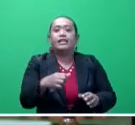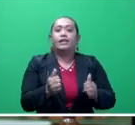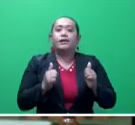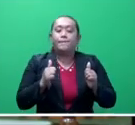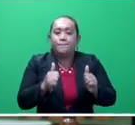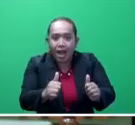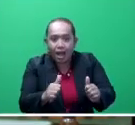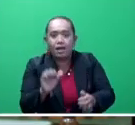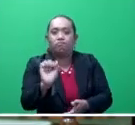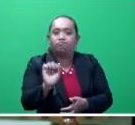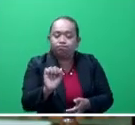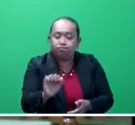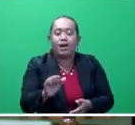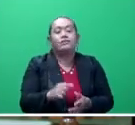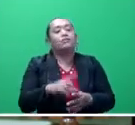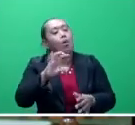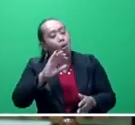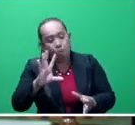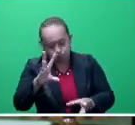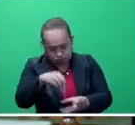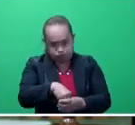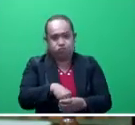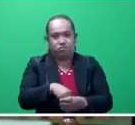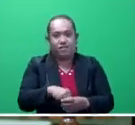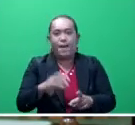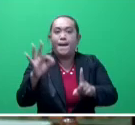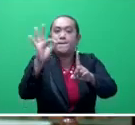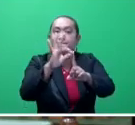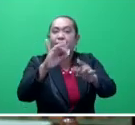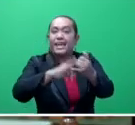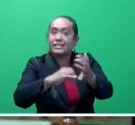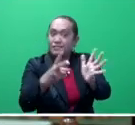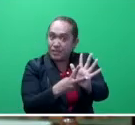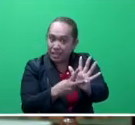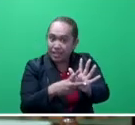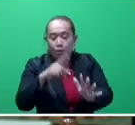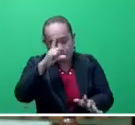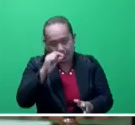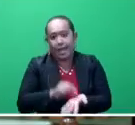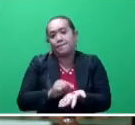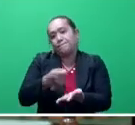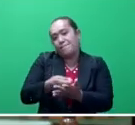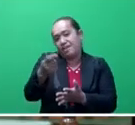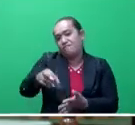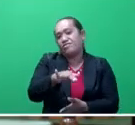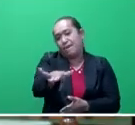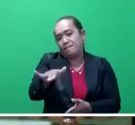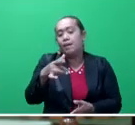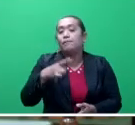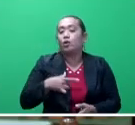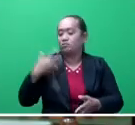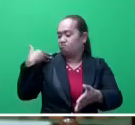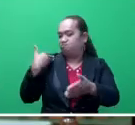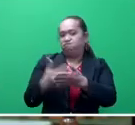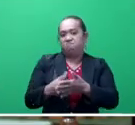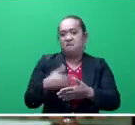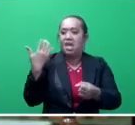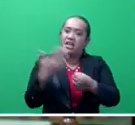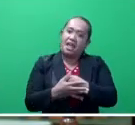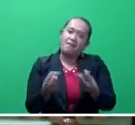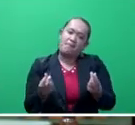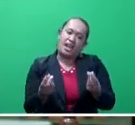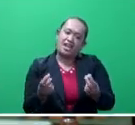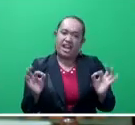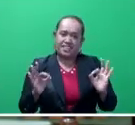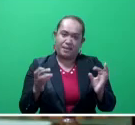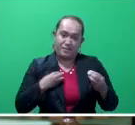up for renewal in the next financial year, because it costs them a lot of money, and we know that they have not been driving for a long period of time. They need to get their